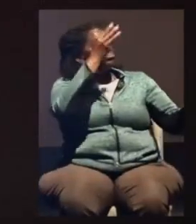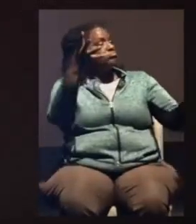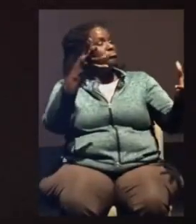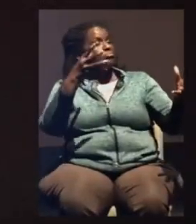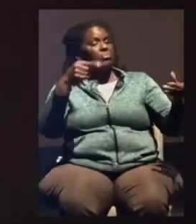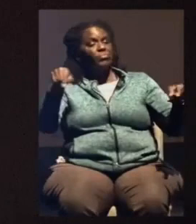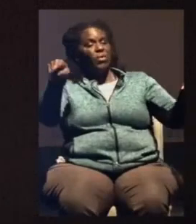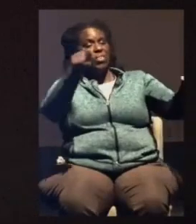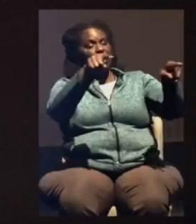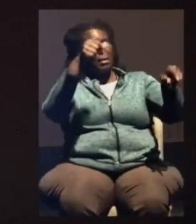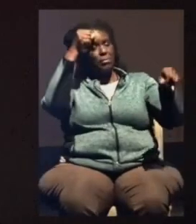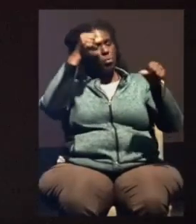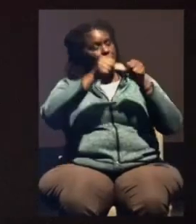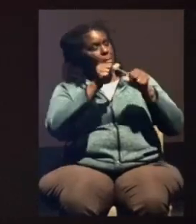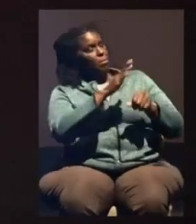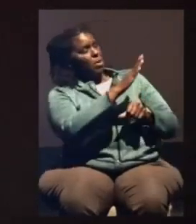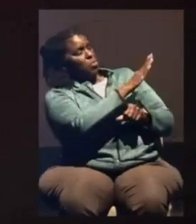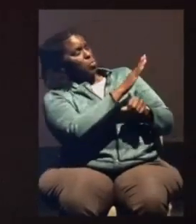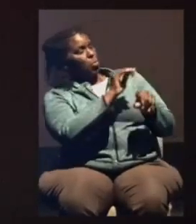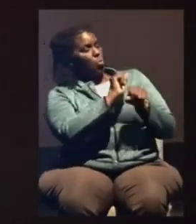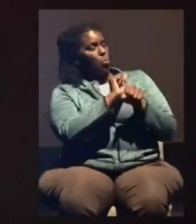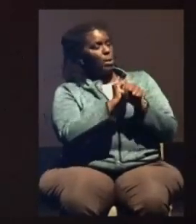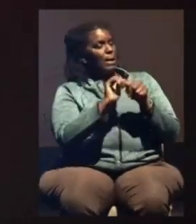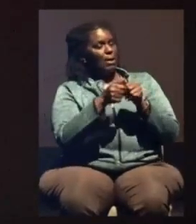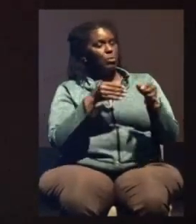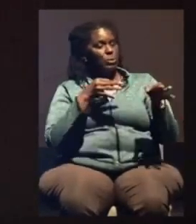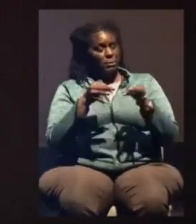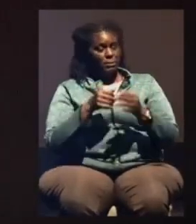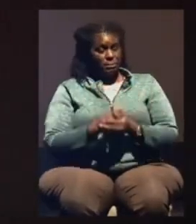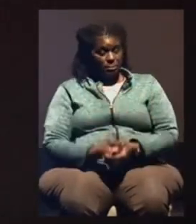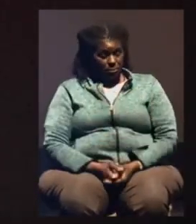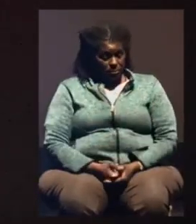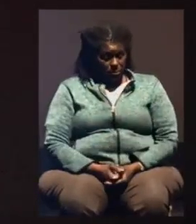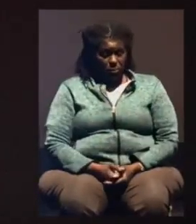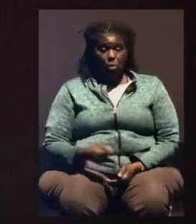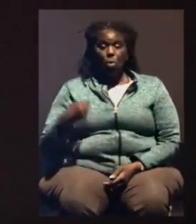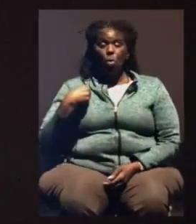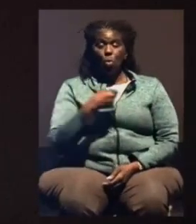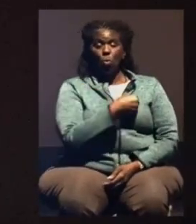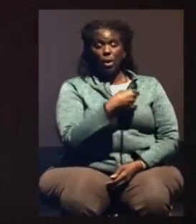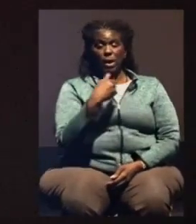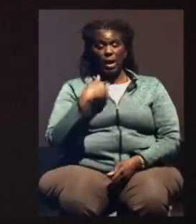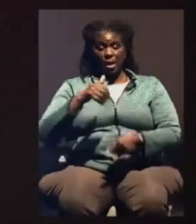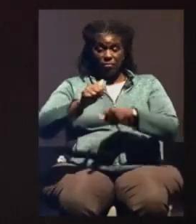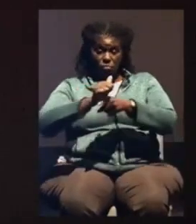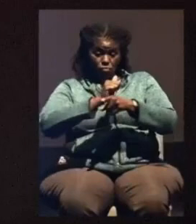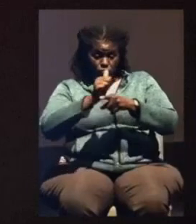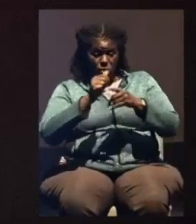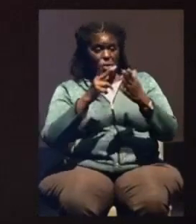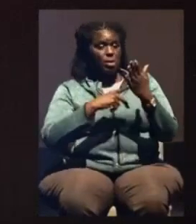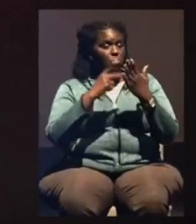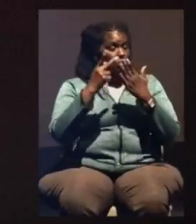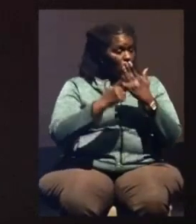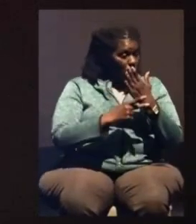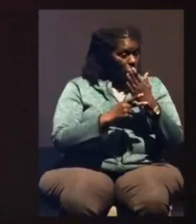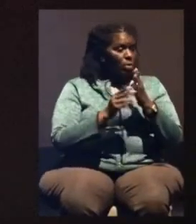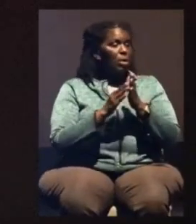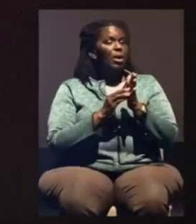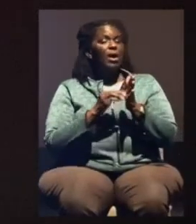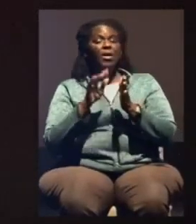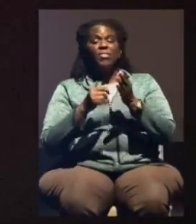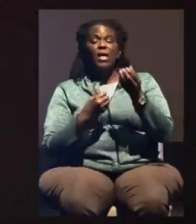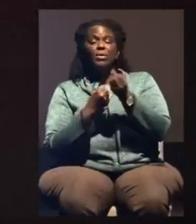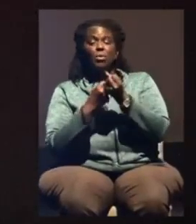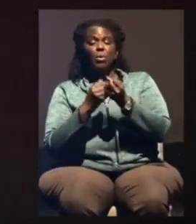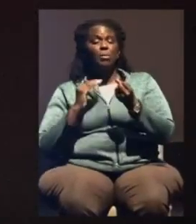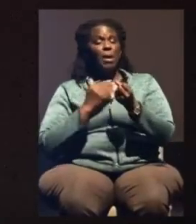about what your work and the way you've described it. We have a training program that has been supported by